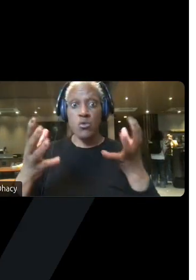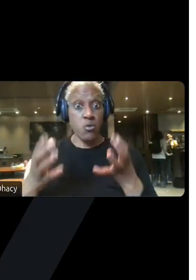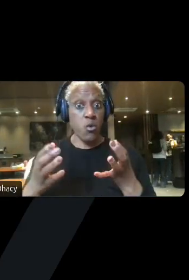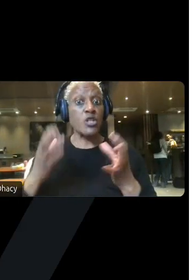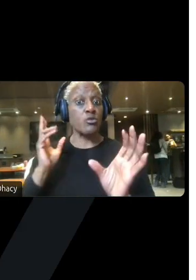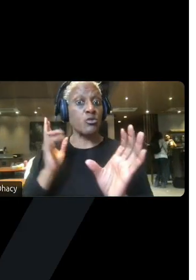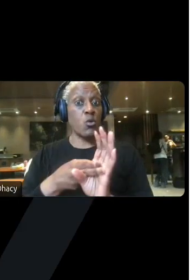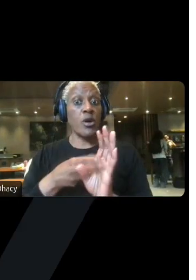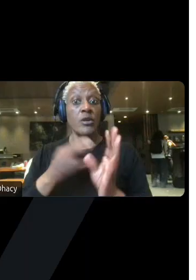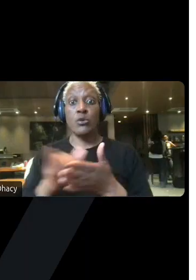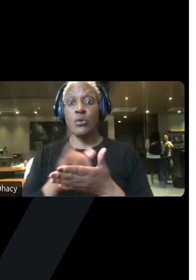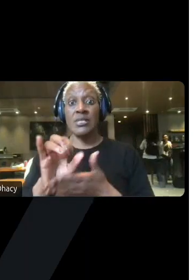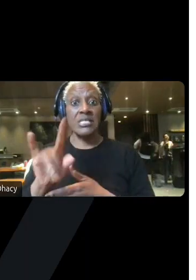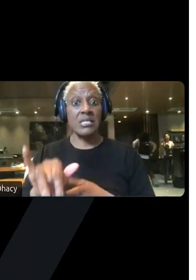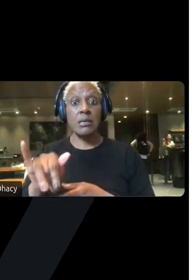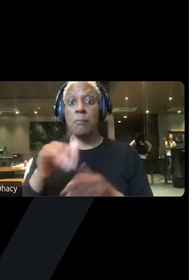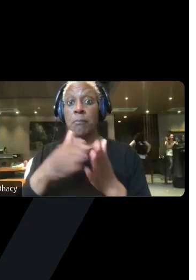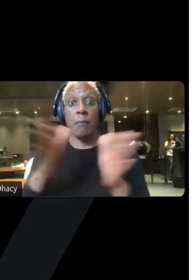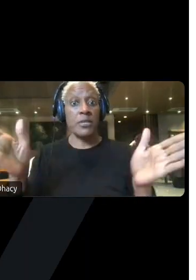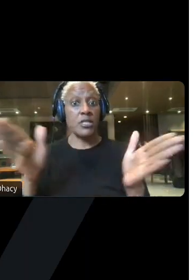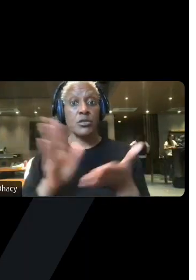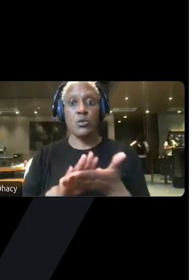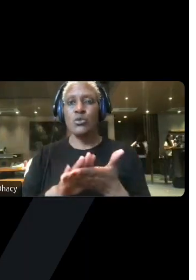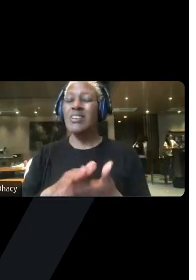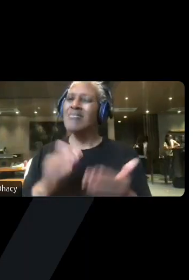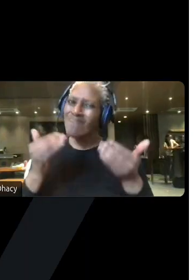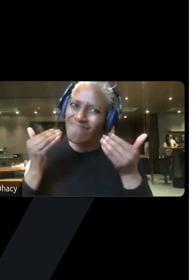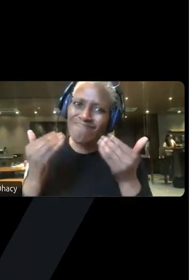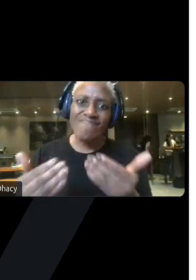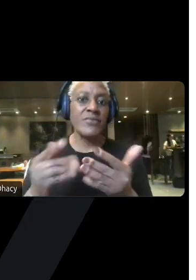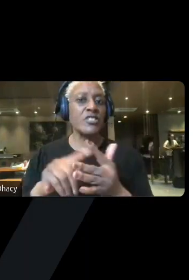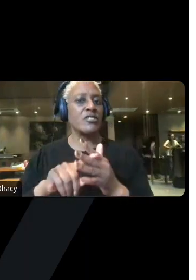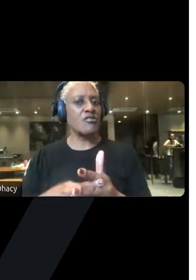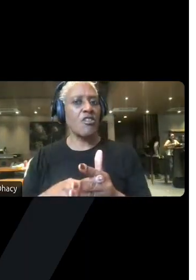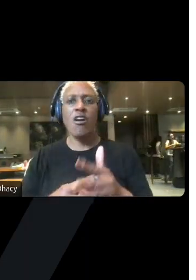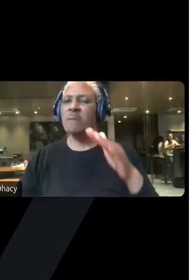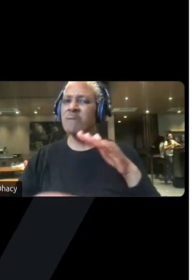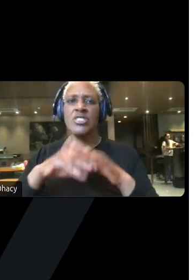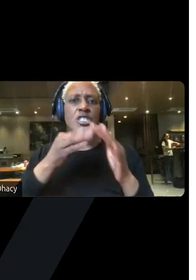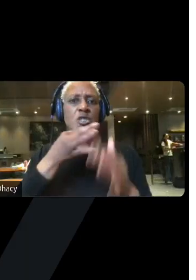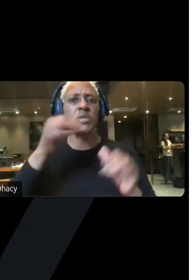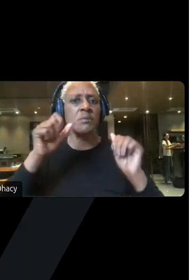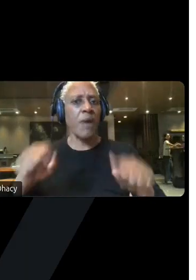you should begin this process as soon as possible.